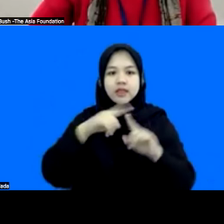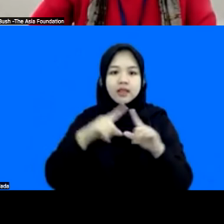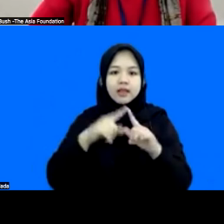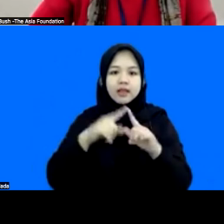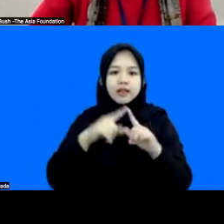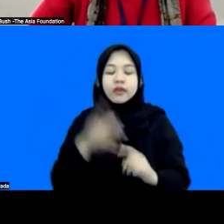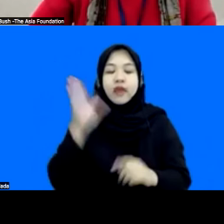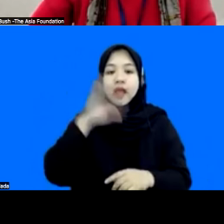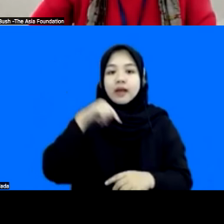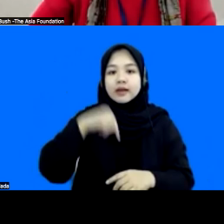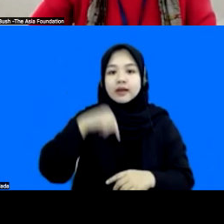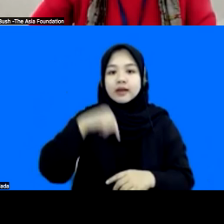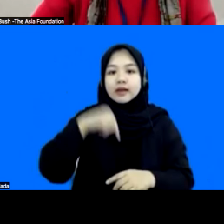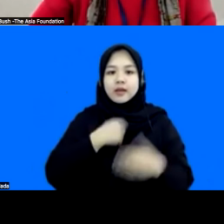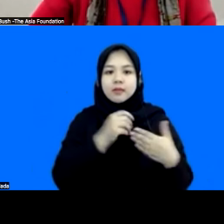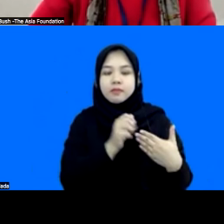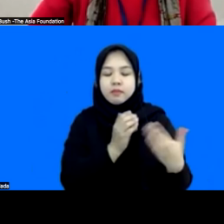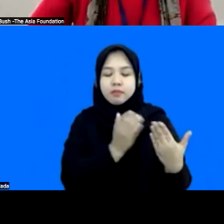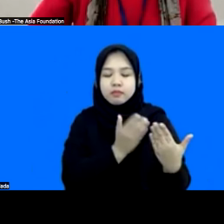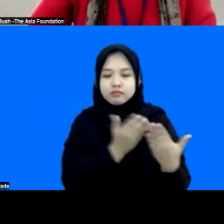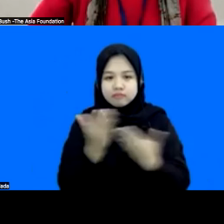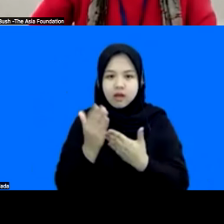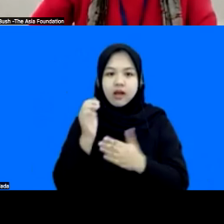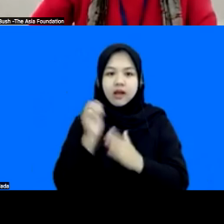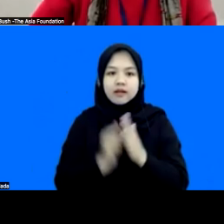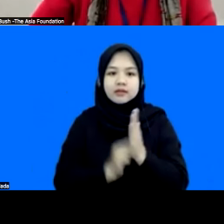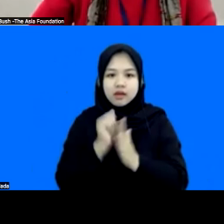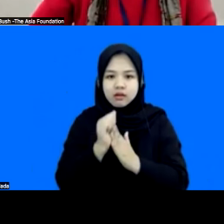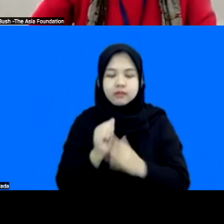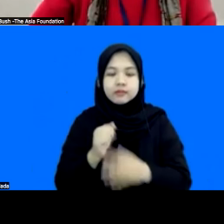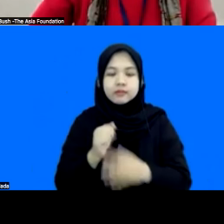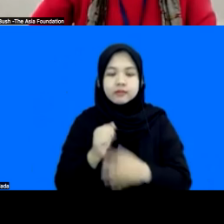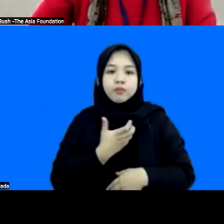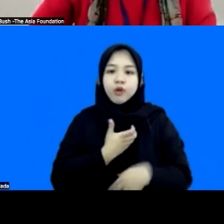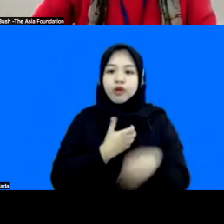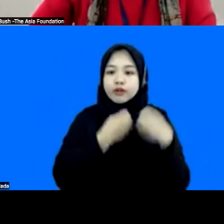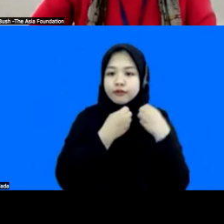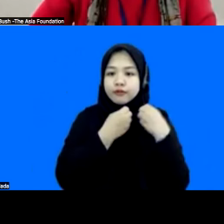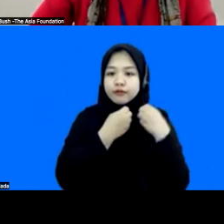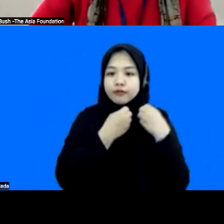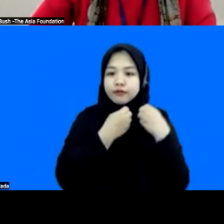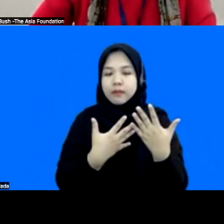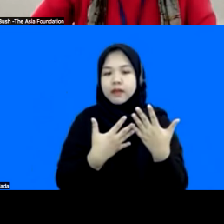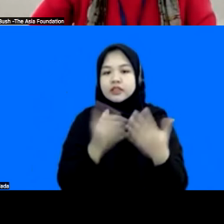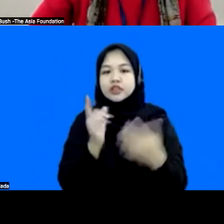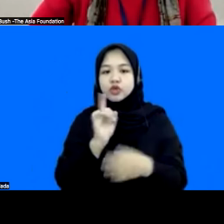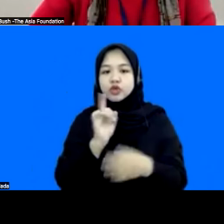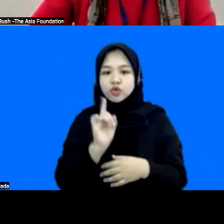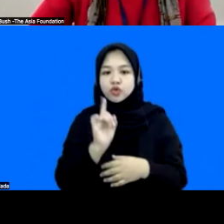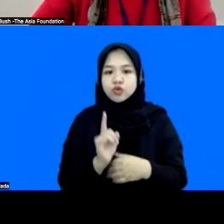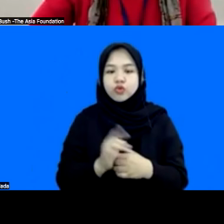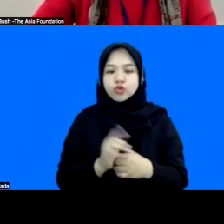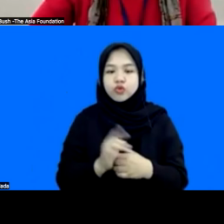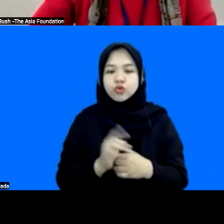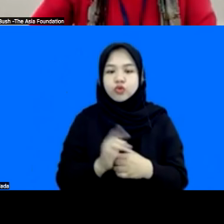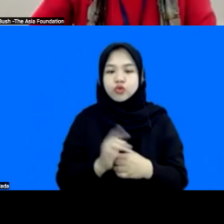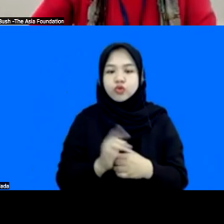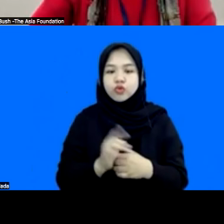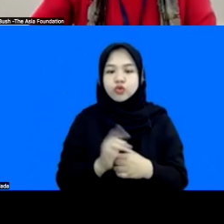to go over just a few housekeeping notes. We're happy to say that simultaneous interpretation is available in 5 languages